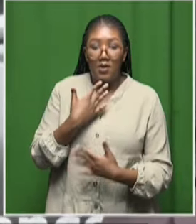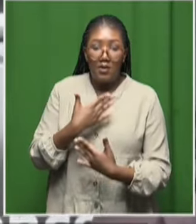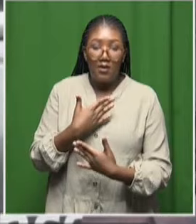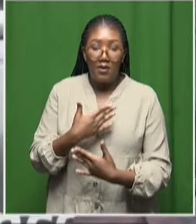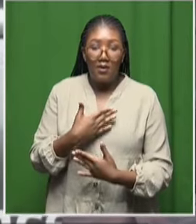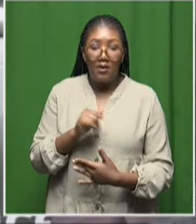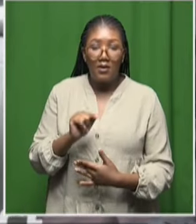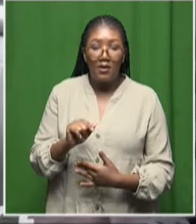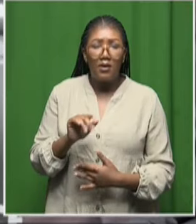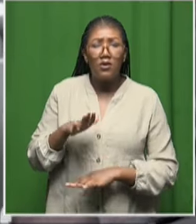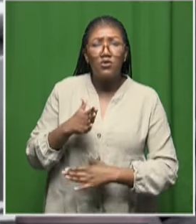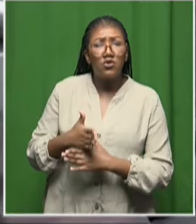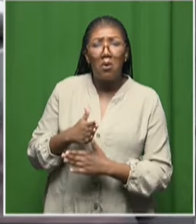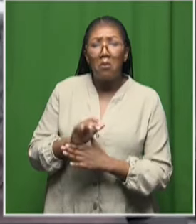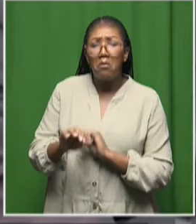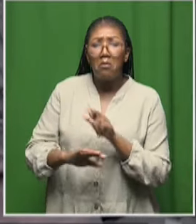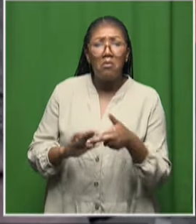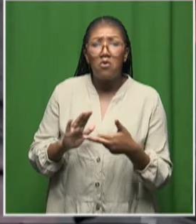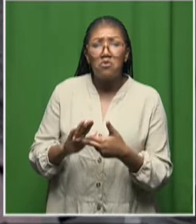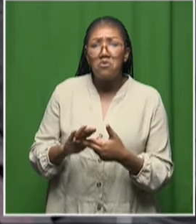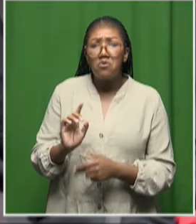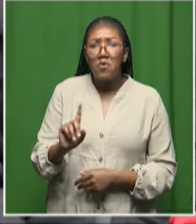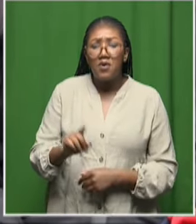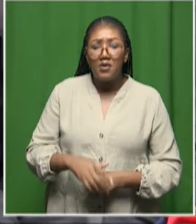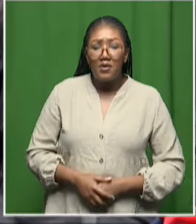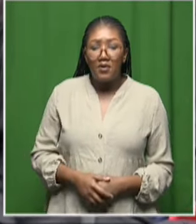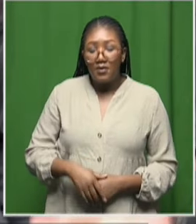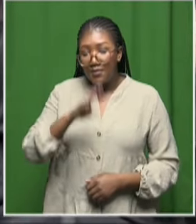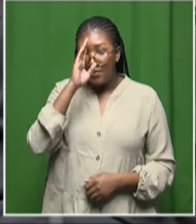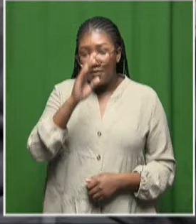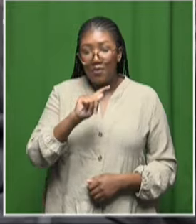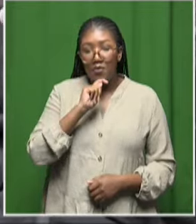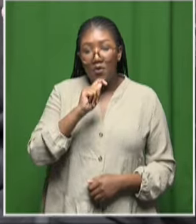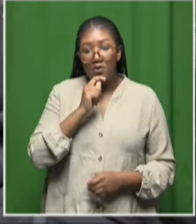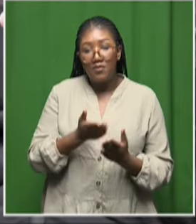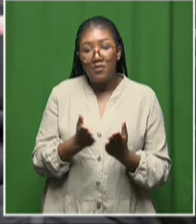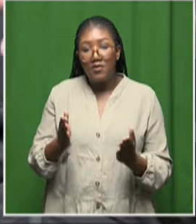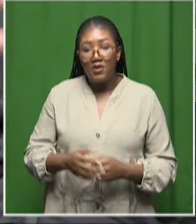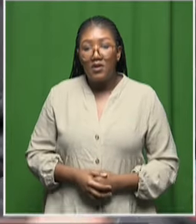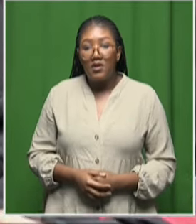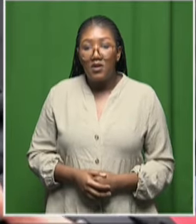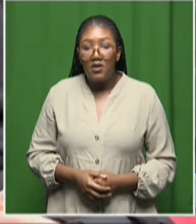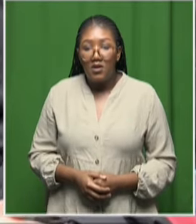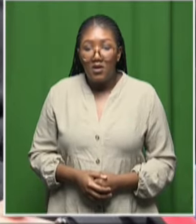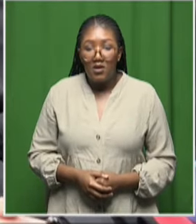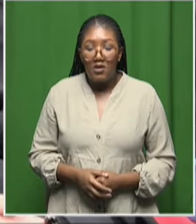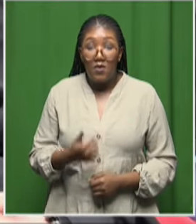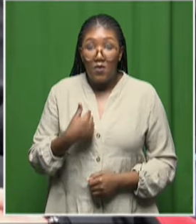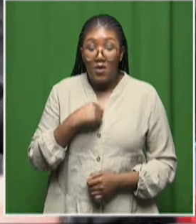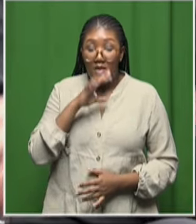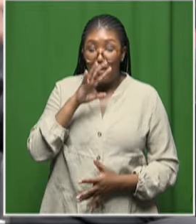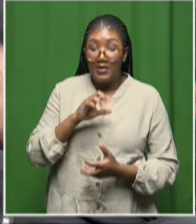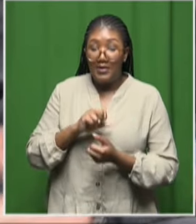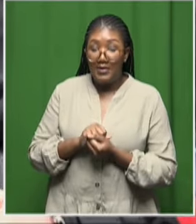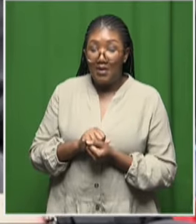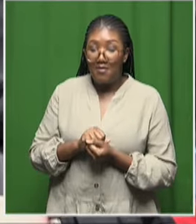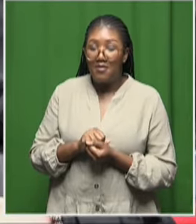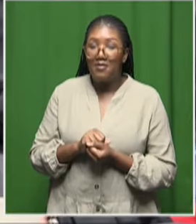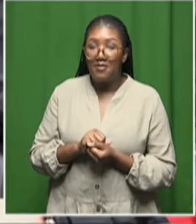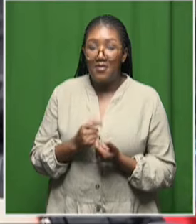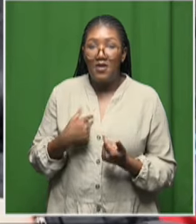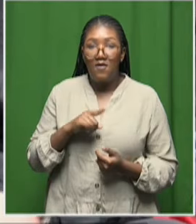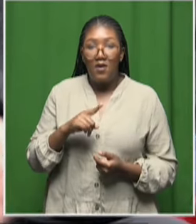does your actual job entail? Hi, good morning. Good morning to everyone. How to summarize it would be, I don't know, just a